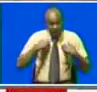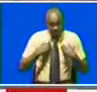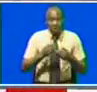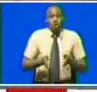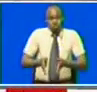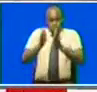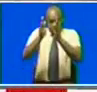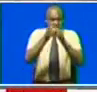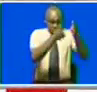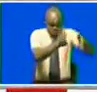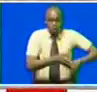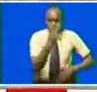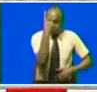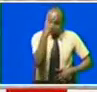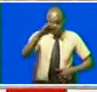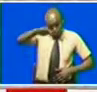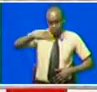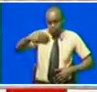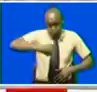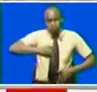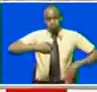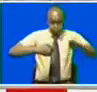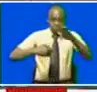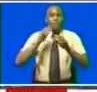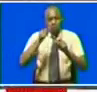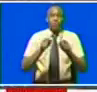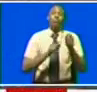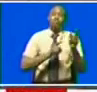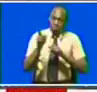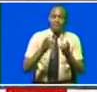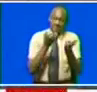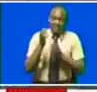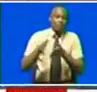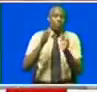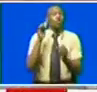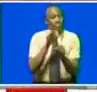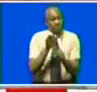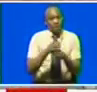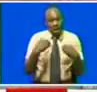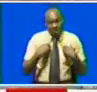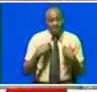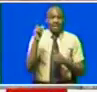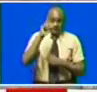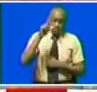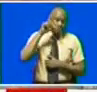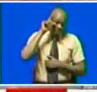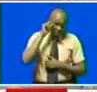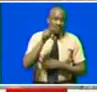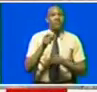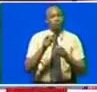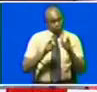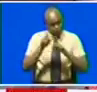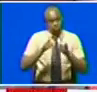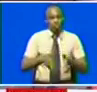dual carriageway that will increase traffic flow and create business opportunities along the Nairobi-Mombasa transport